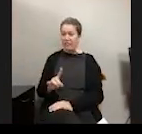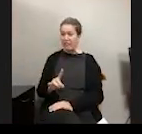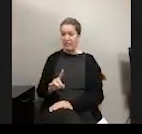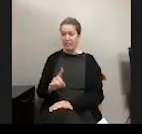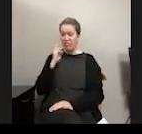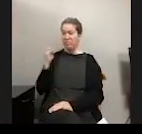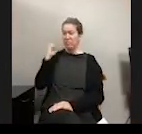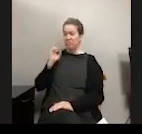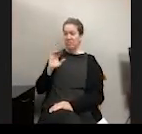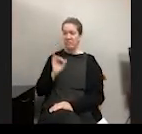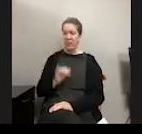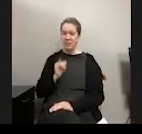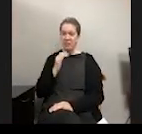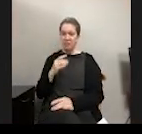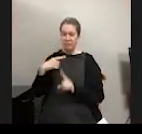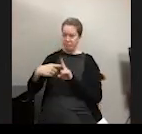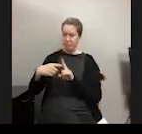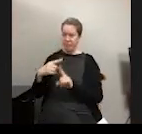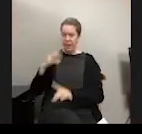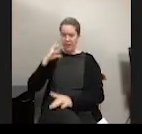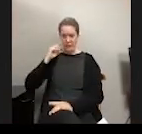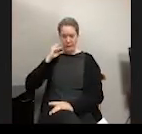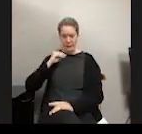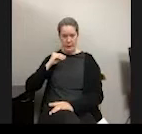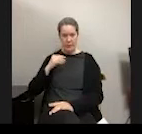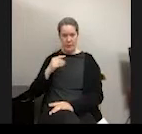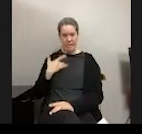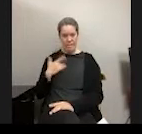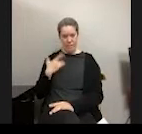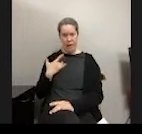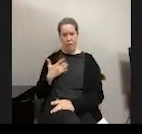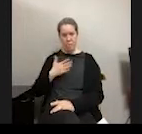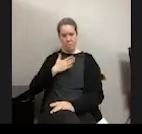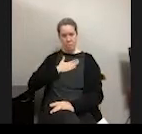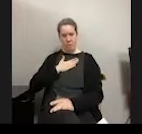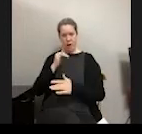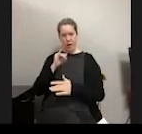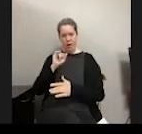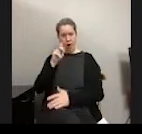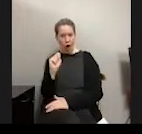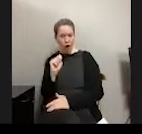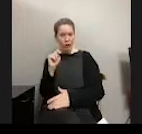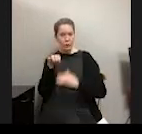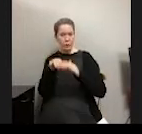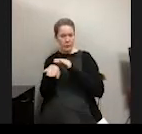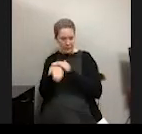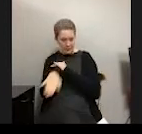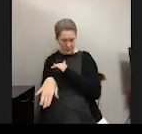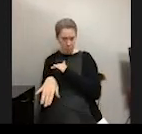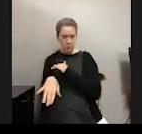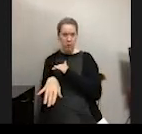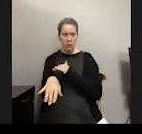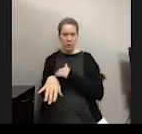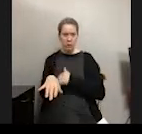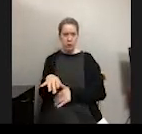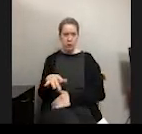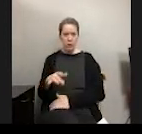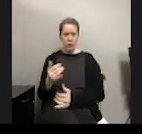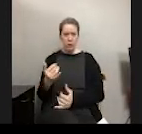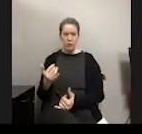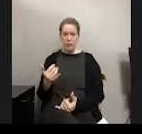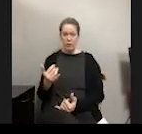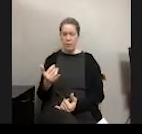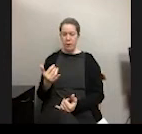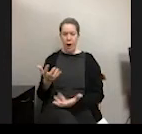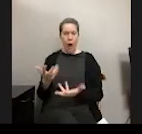But I feel like that was reasonable. That felt accessible. I was able to do that a few times and it was a real taste. And now I feel like I already feel the benefits of